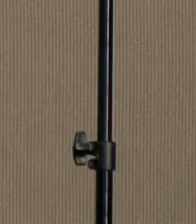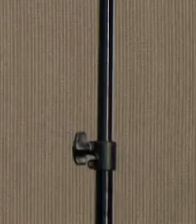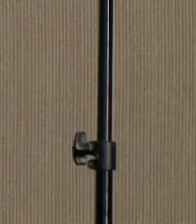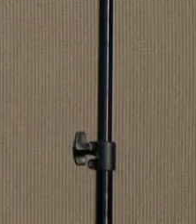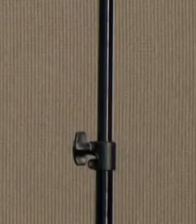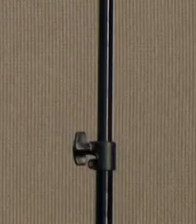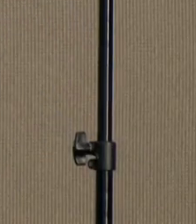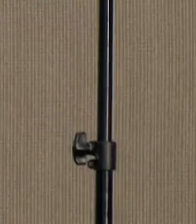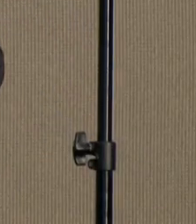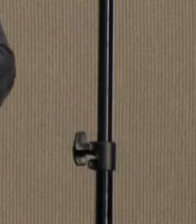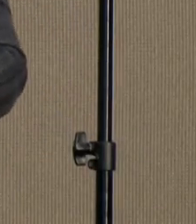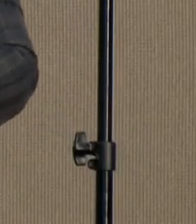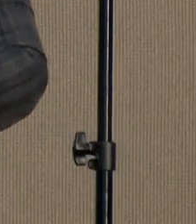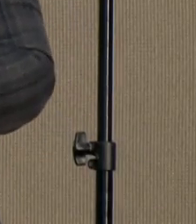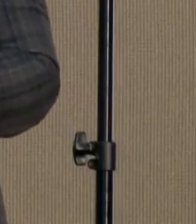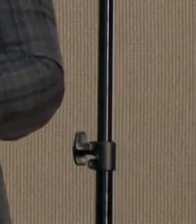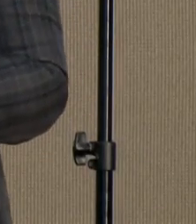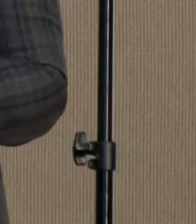Good morning.